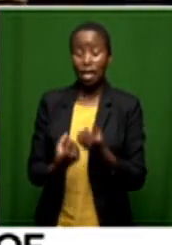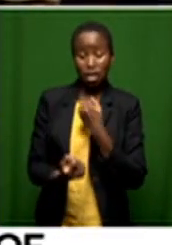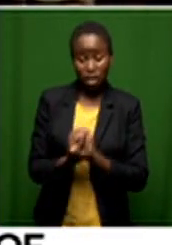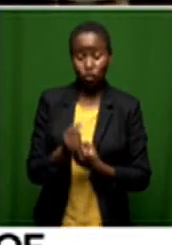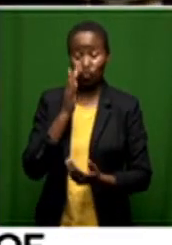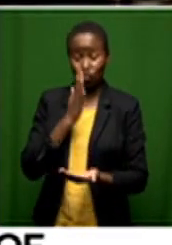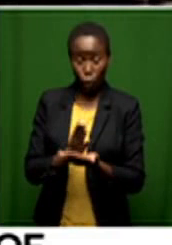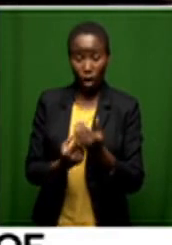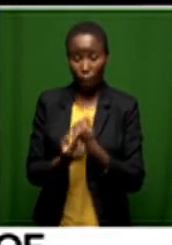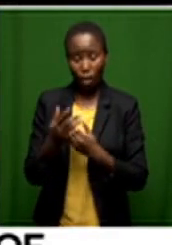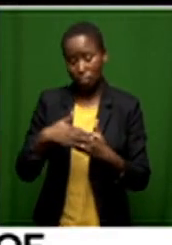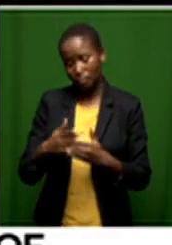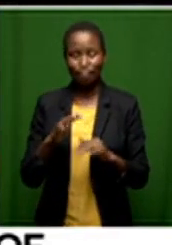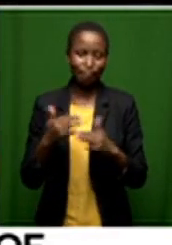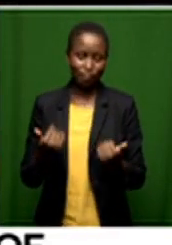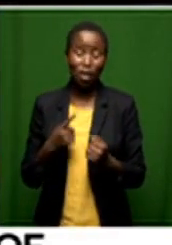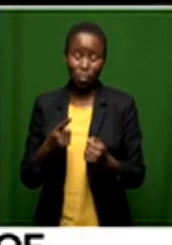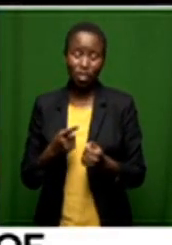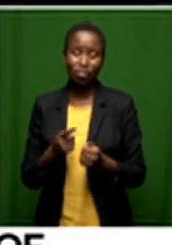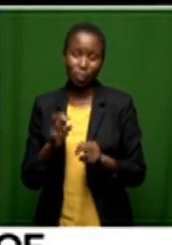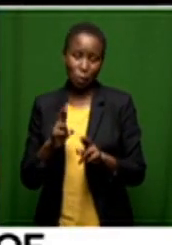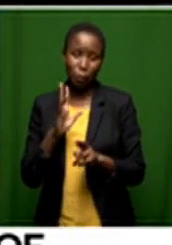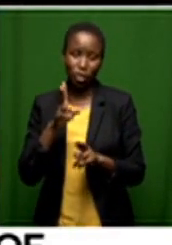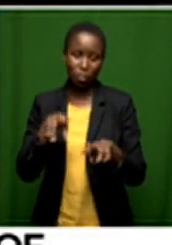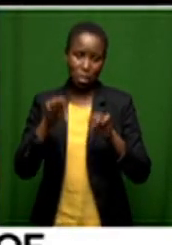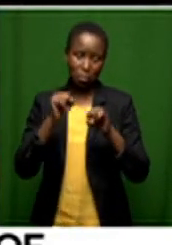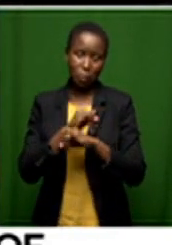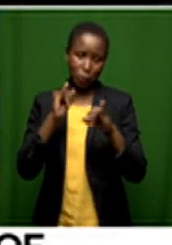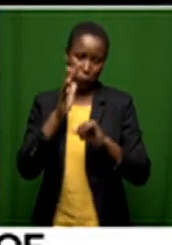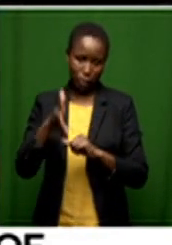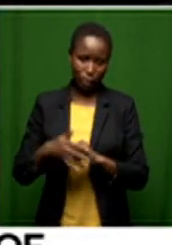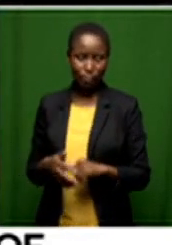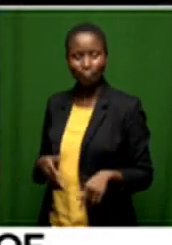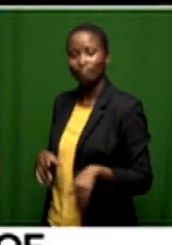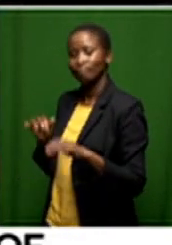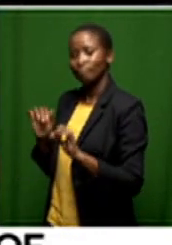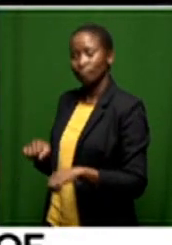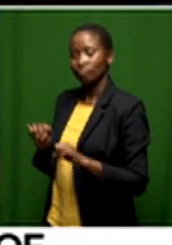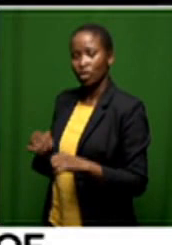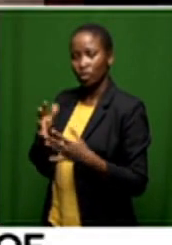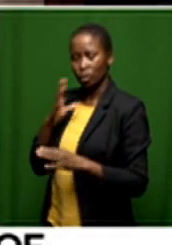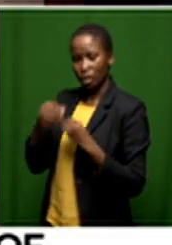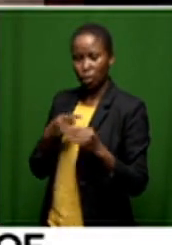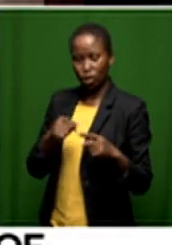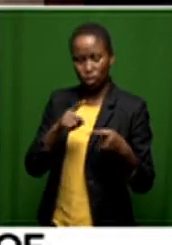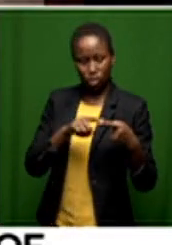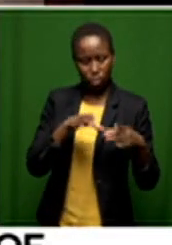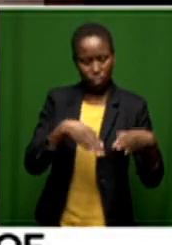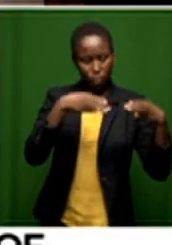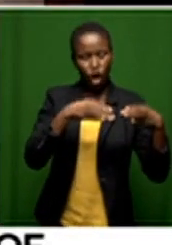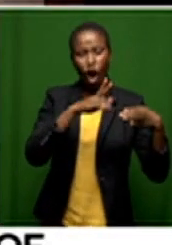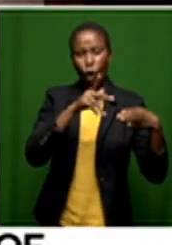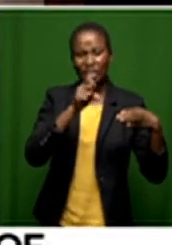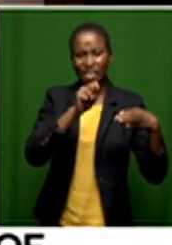think it will be a difficult year of load shedding ahead. Yeah, it certainly was. I mean, you talk about Kusile and